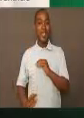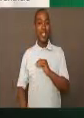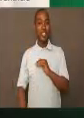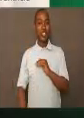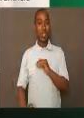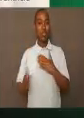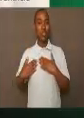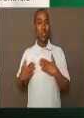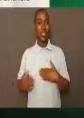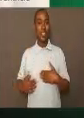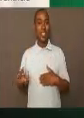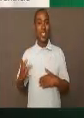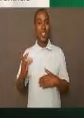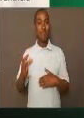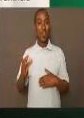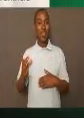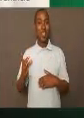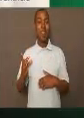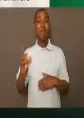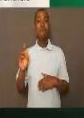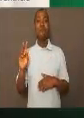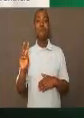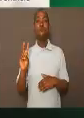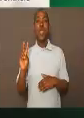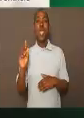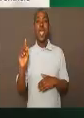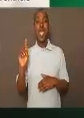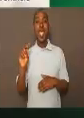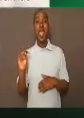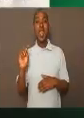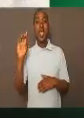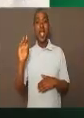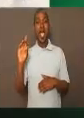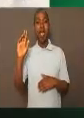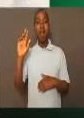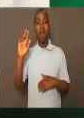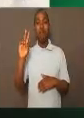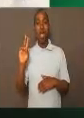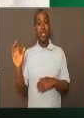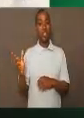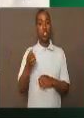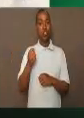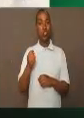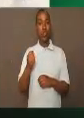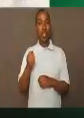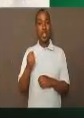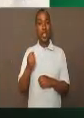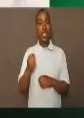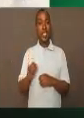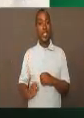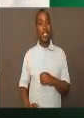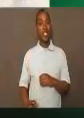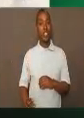the superior vena cava, the inferior vena cava, and from the